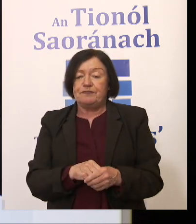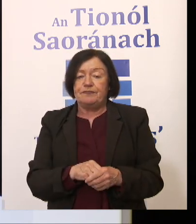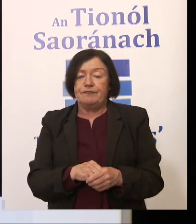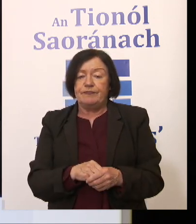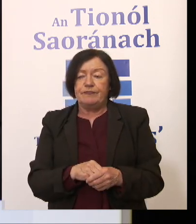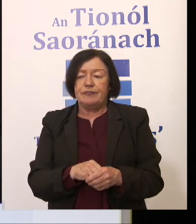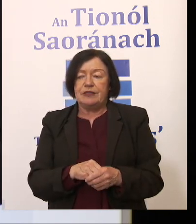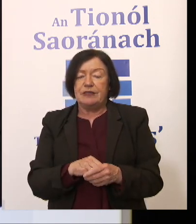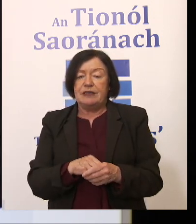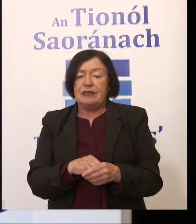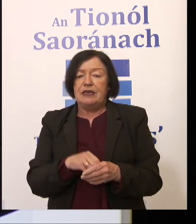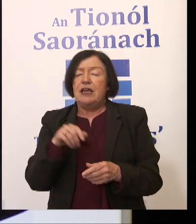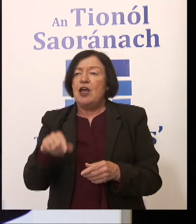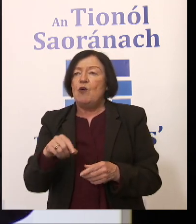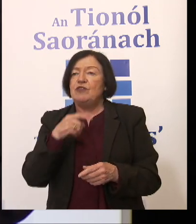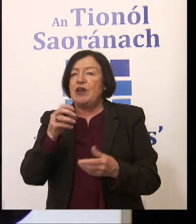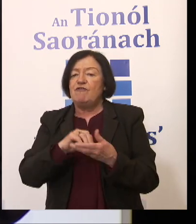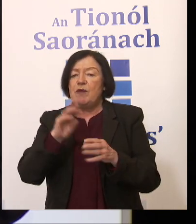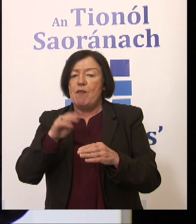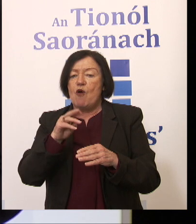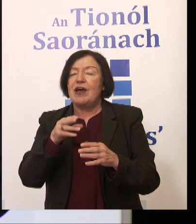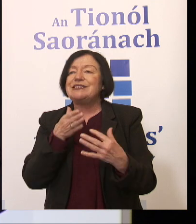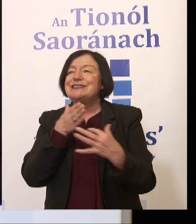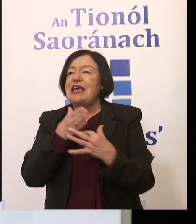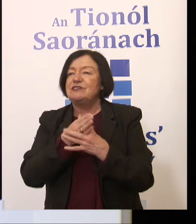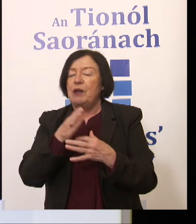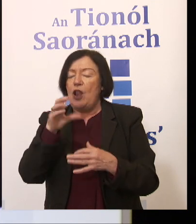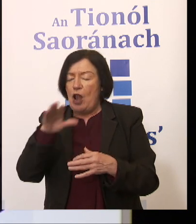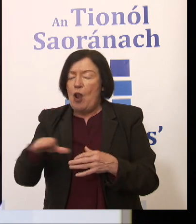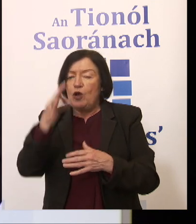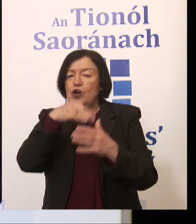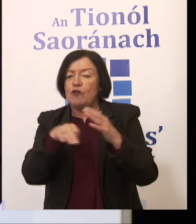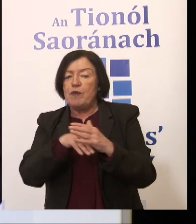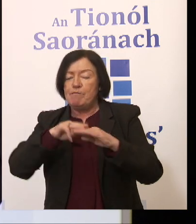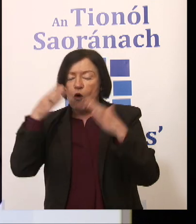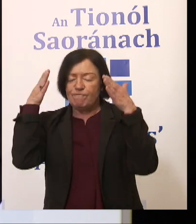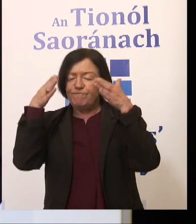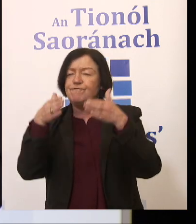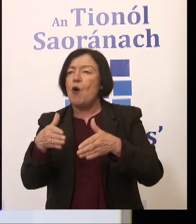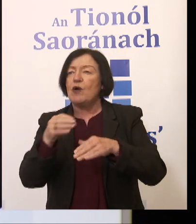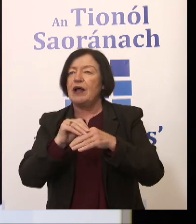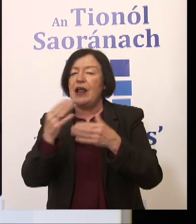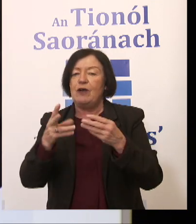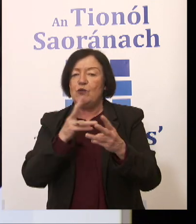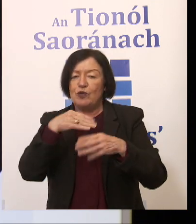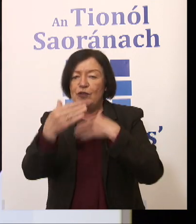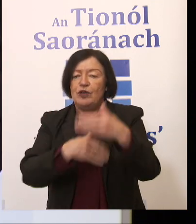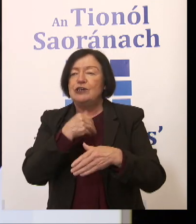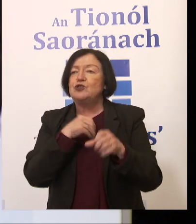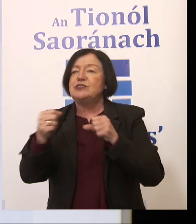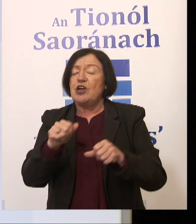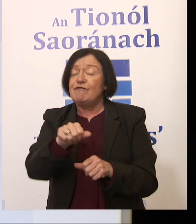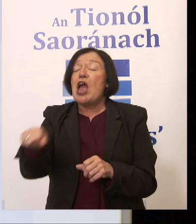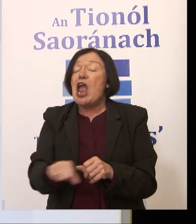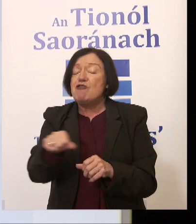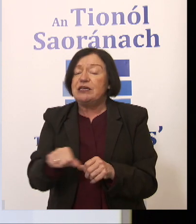I suppose its intention was to ensure a more relevant and accessible local government structures with sharper focus and operational capability to serve their areas.